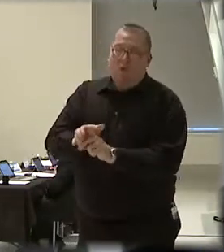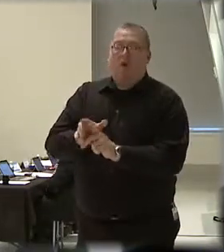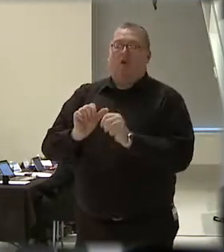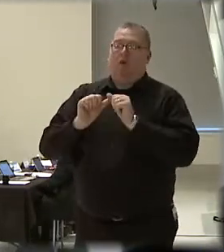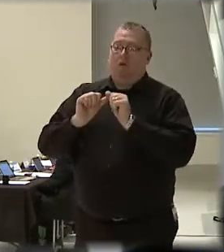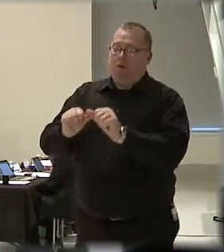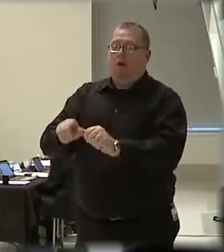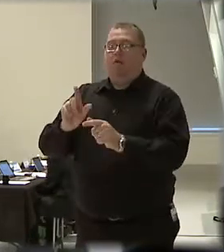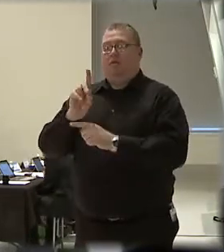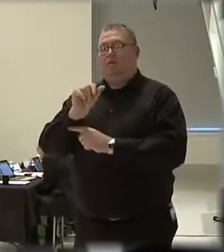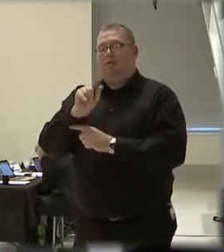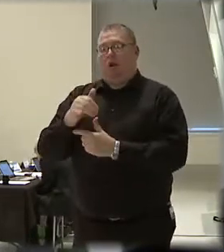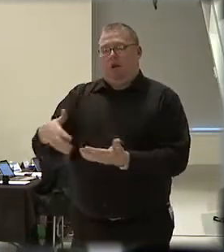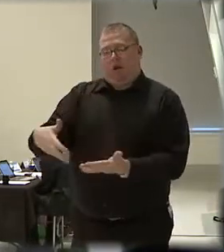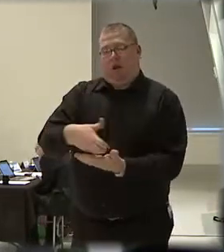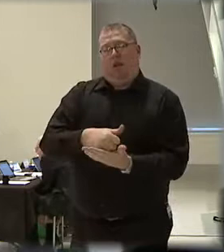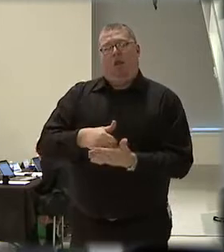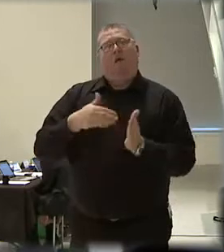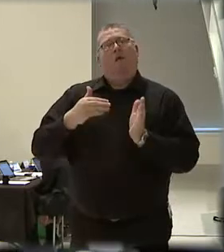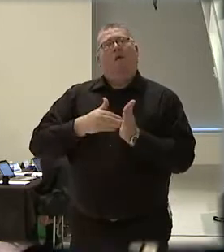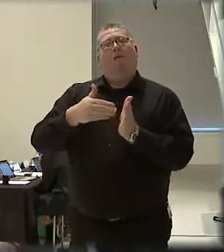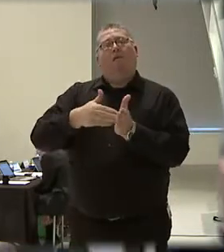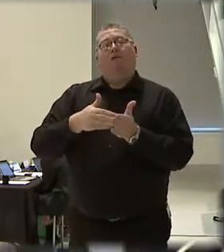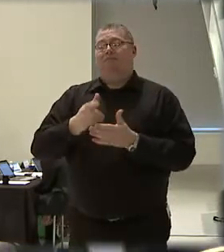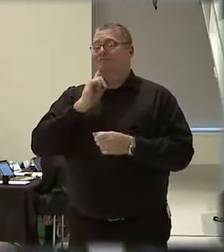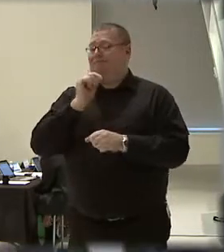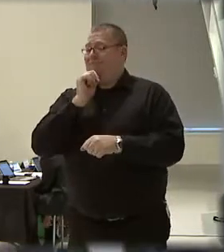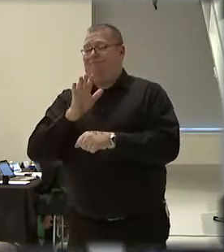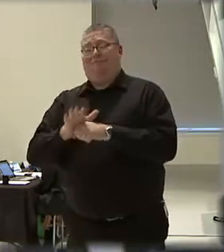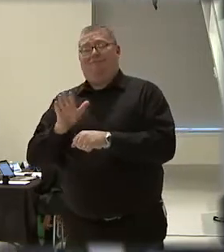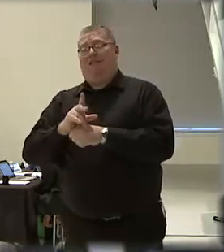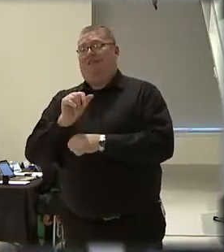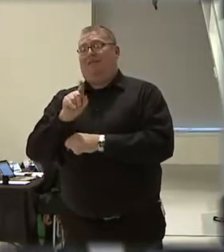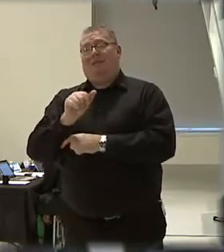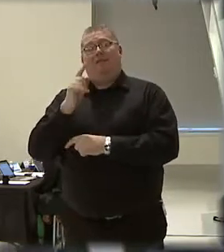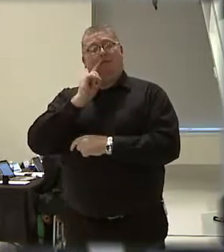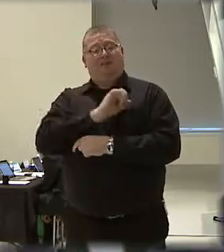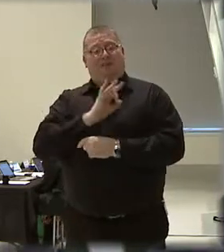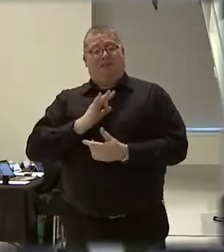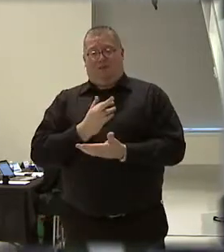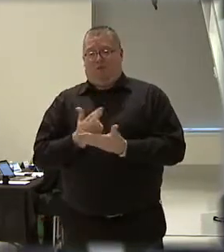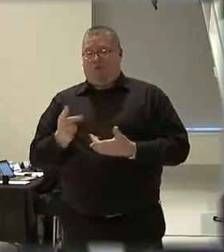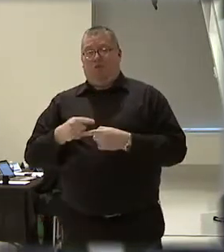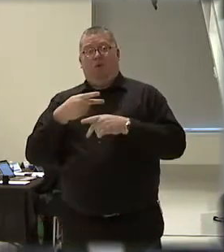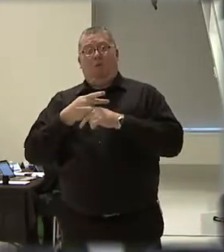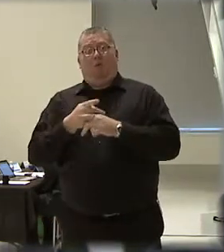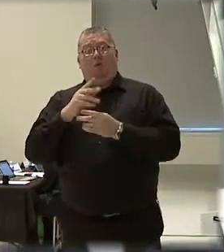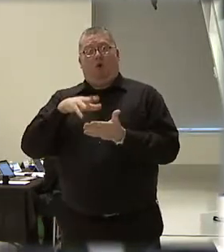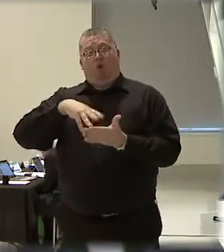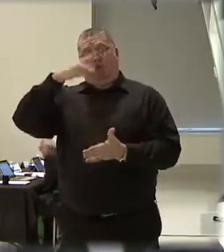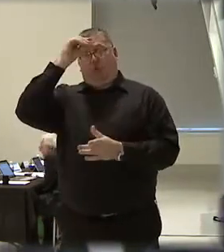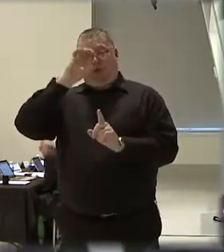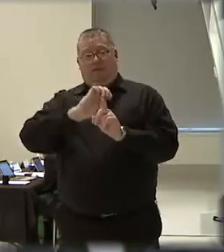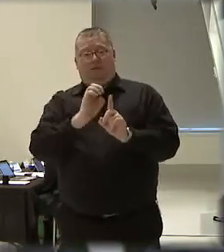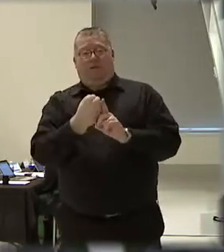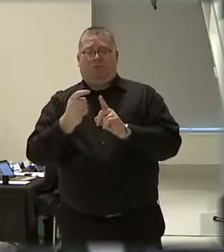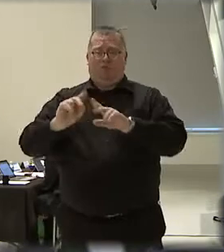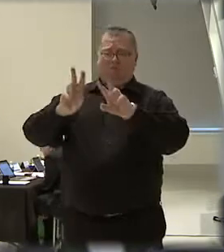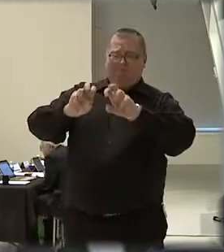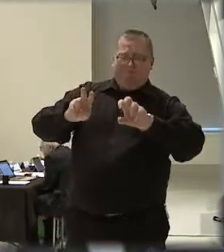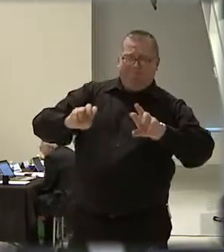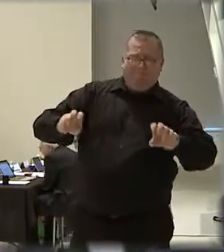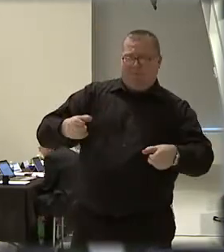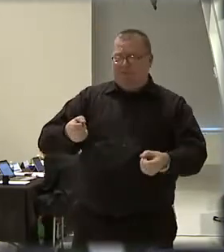intervention data. Often there are insufficient data or staff resources to produce a learning environment where analyses